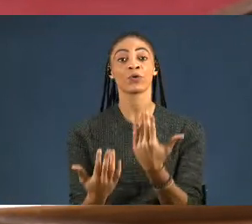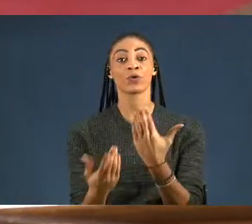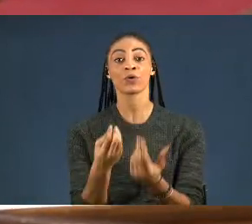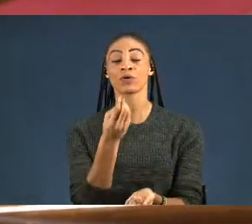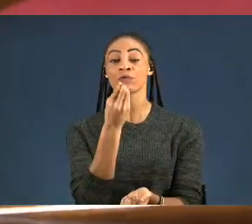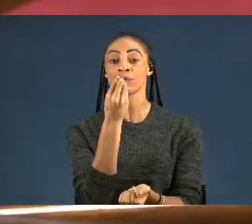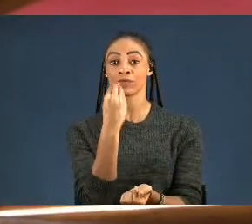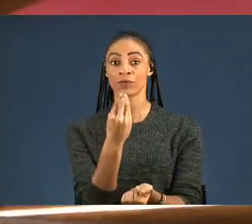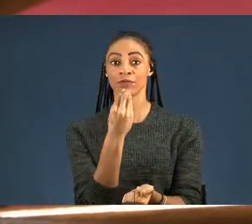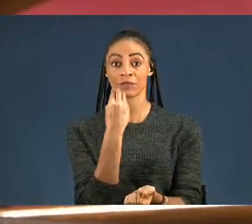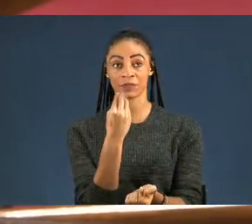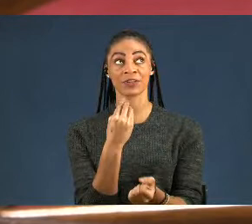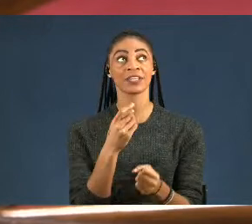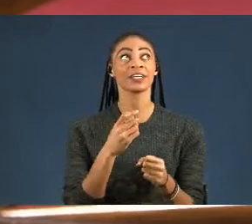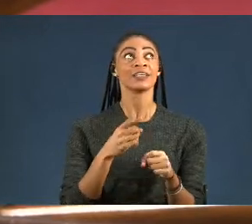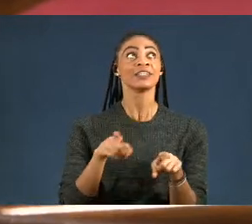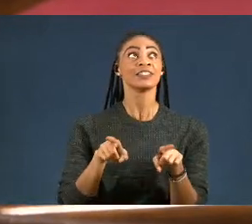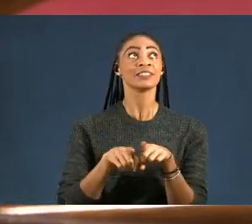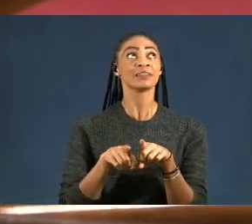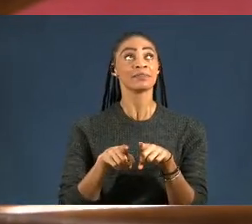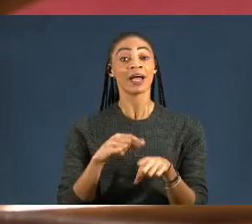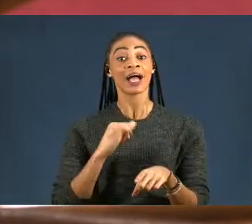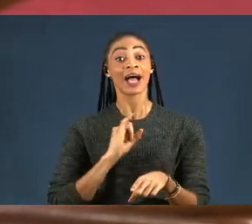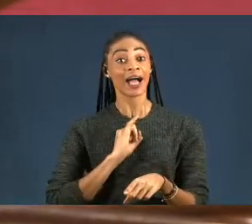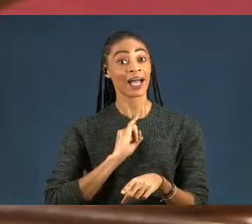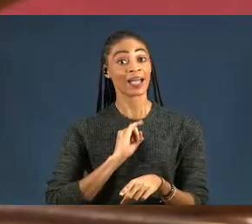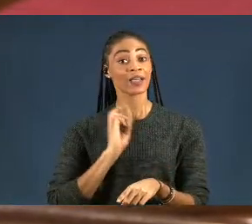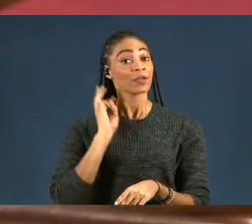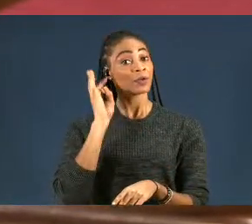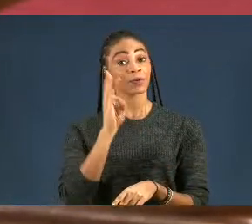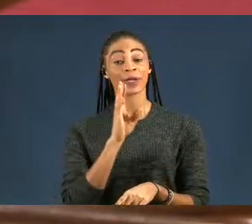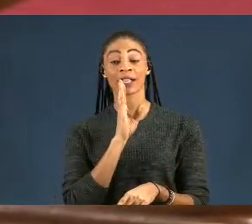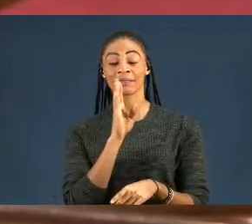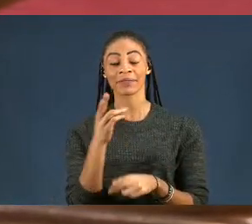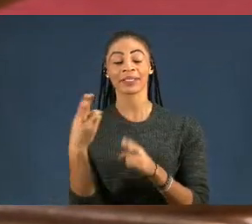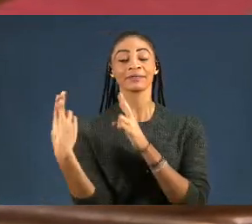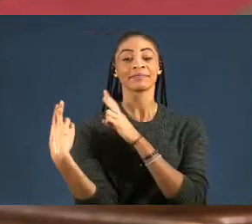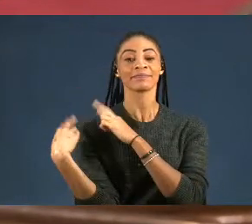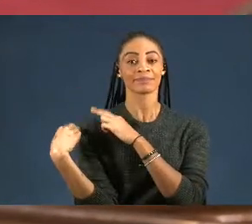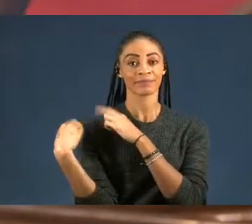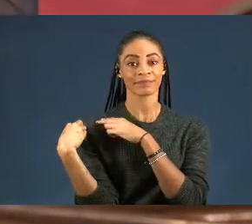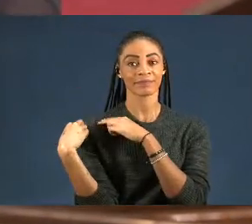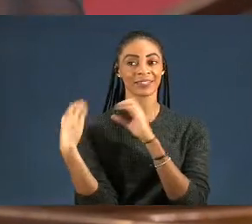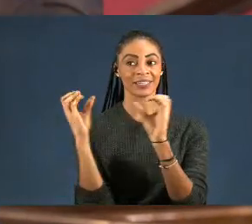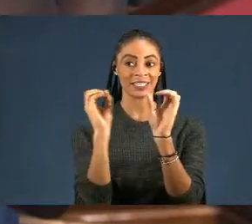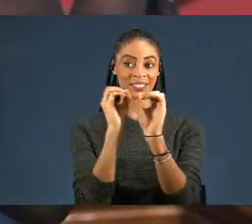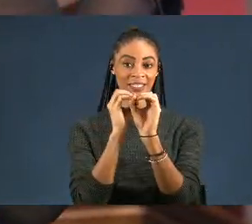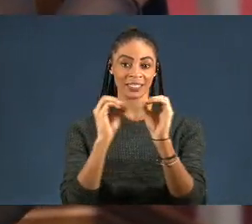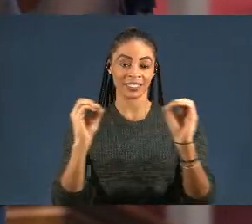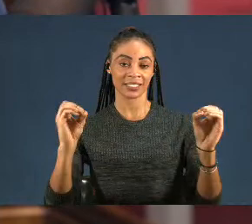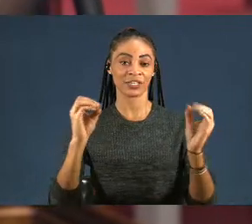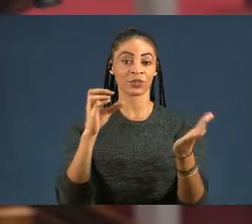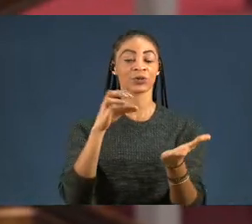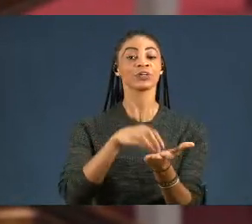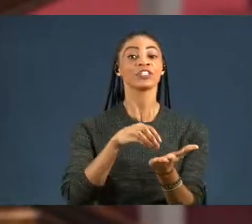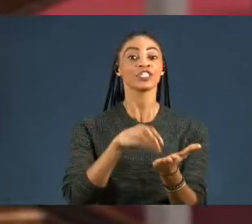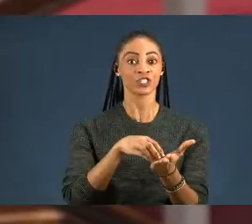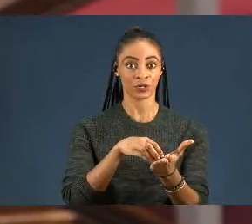nineza, I will do my part. That is agape. Agape does what is good for the other person.